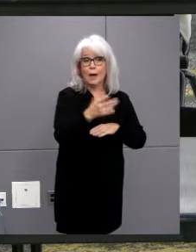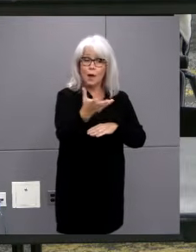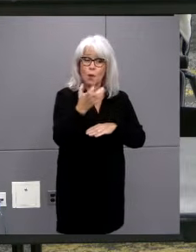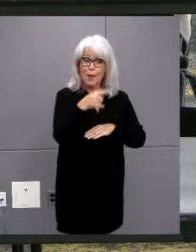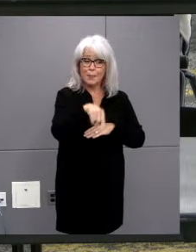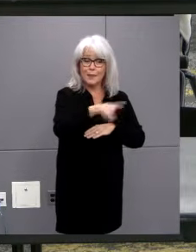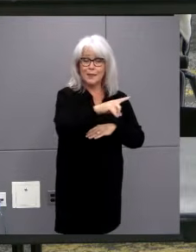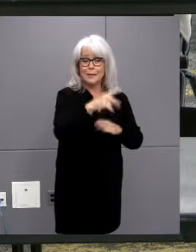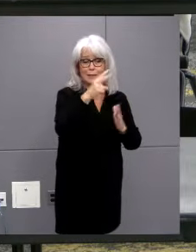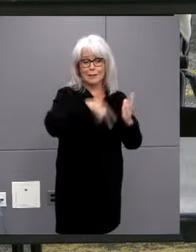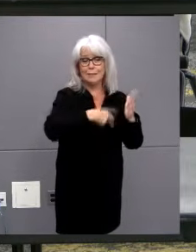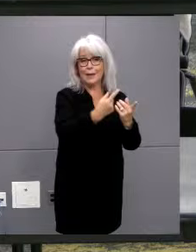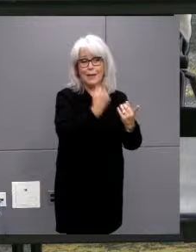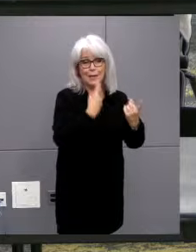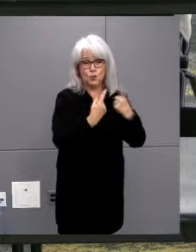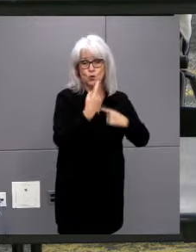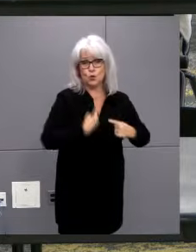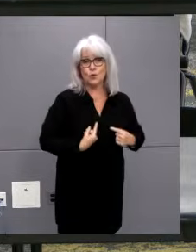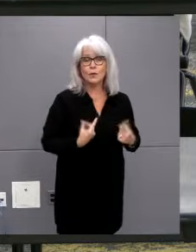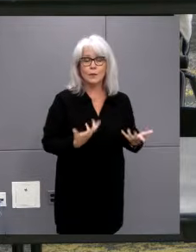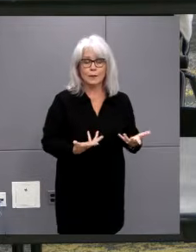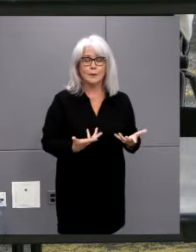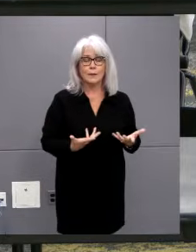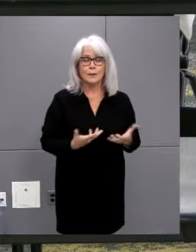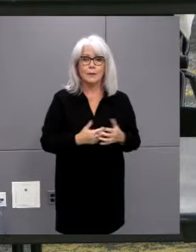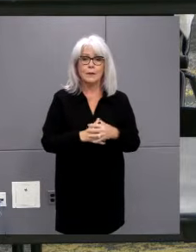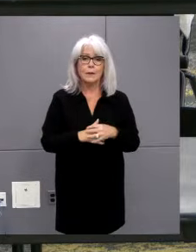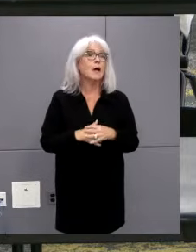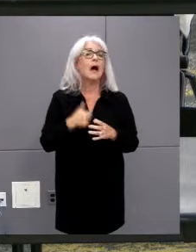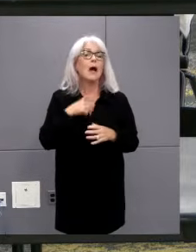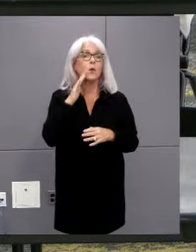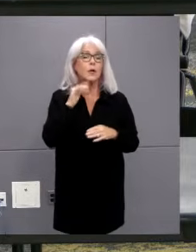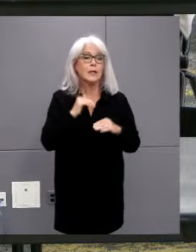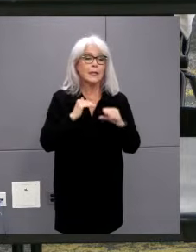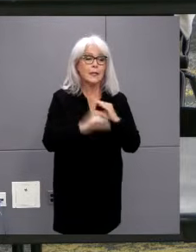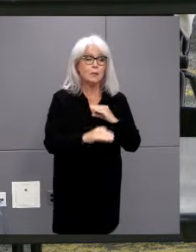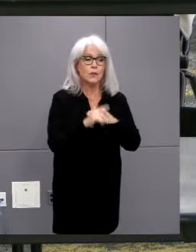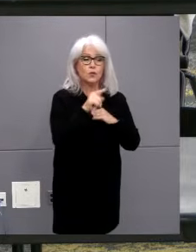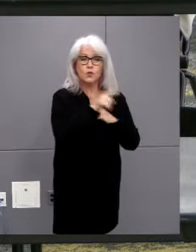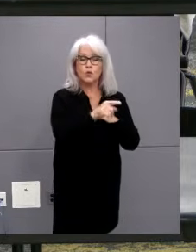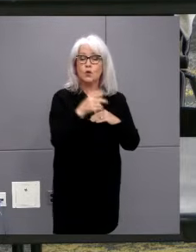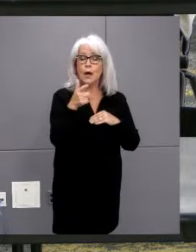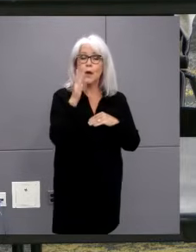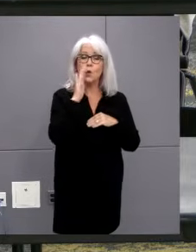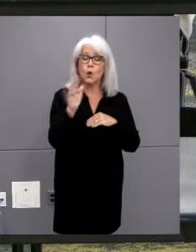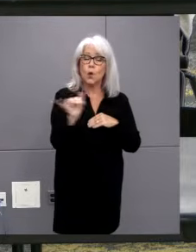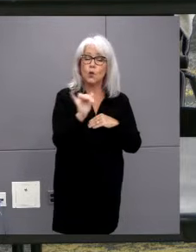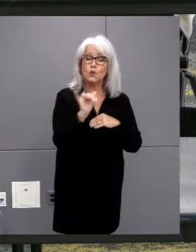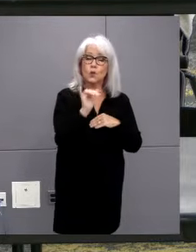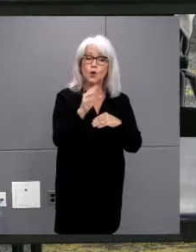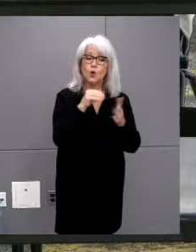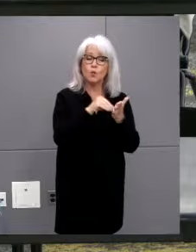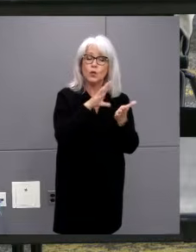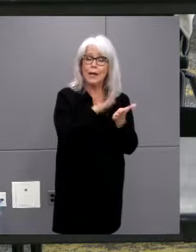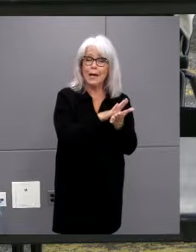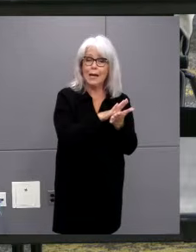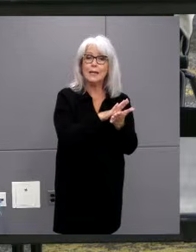I'm not just reading them, and I will email them to you, and I'll put them on that